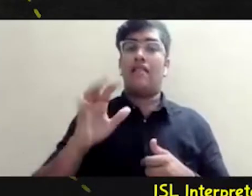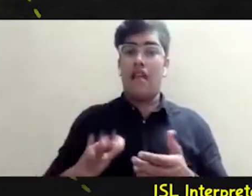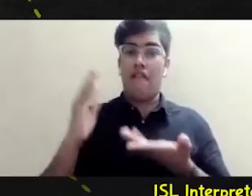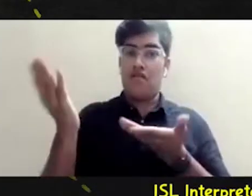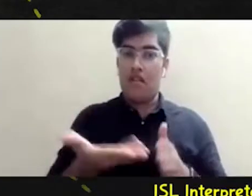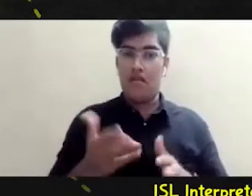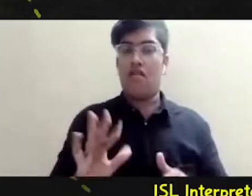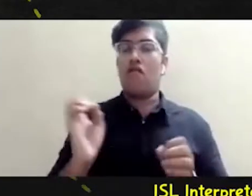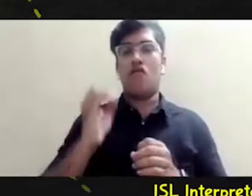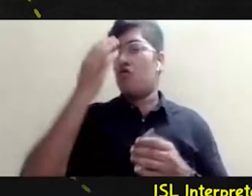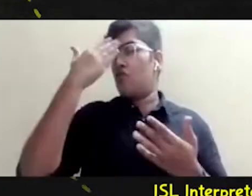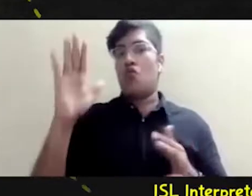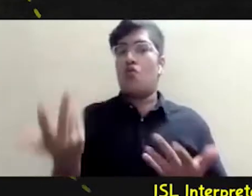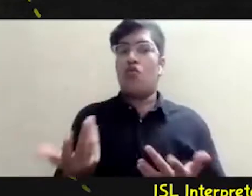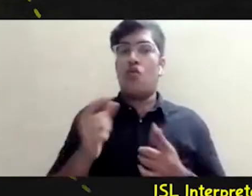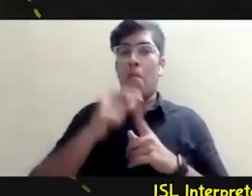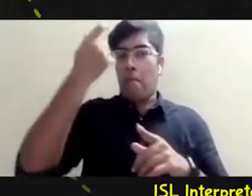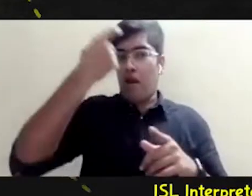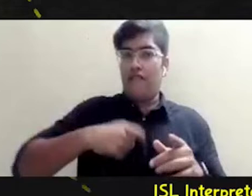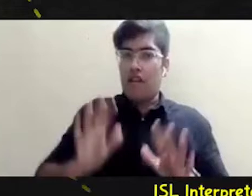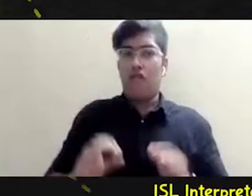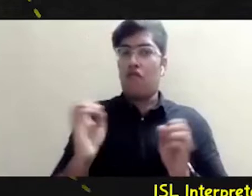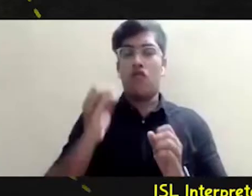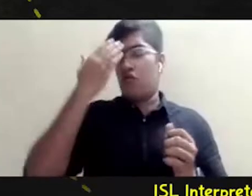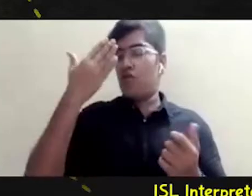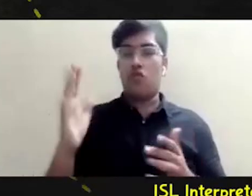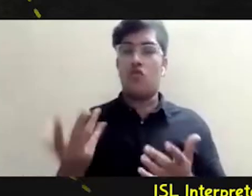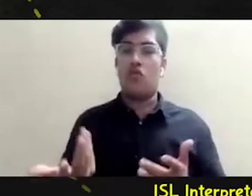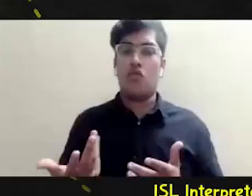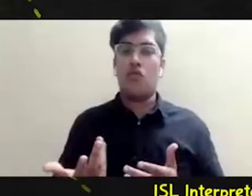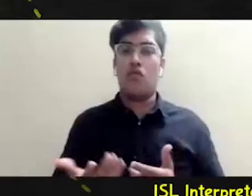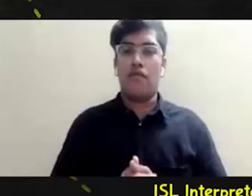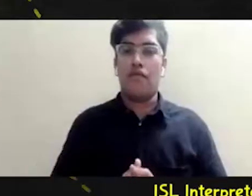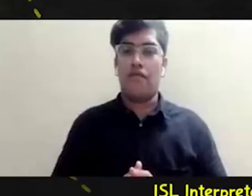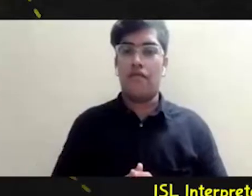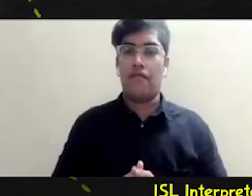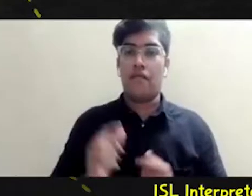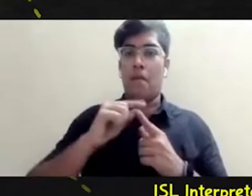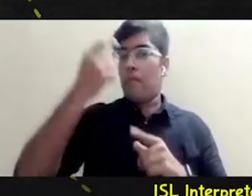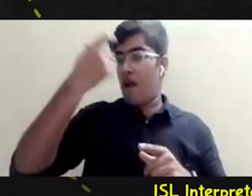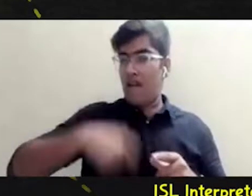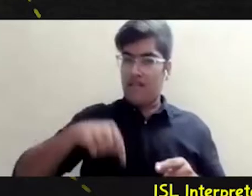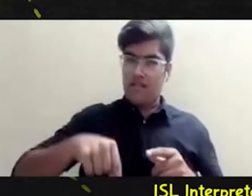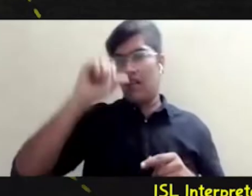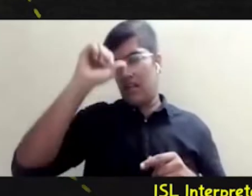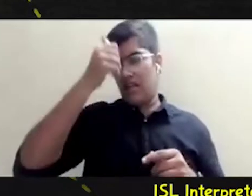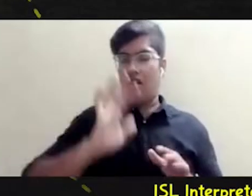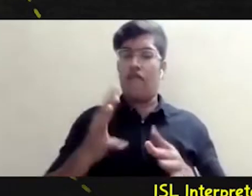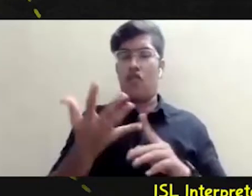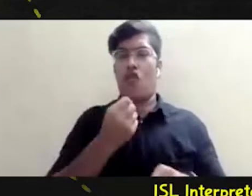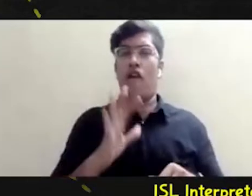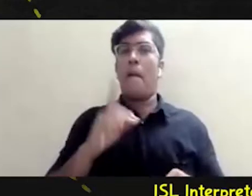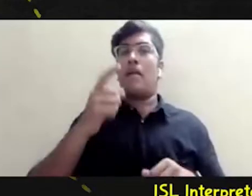There's often the argument of privacy is not a thing in India. Privacy is definitely a thing. Consent is not a thing in our country. So